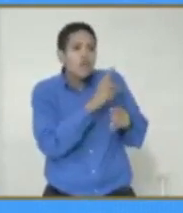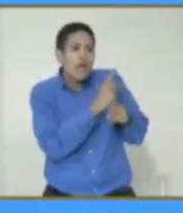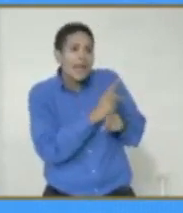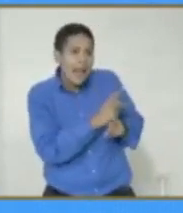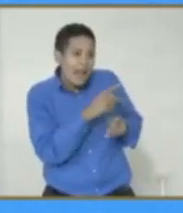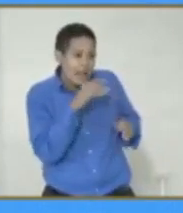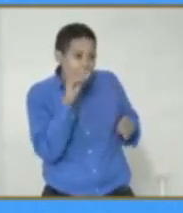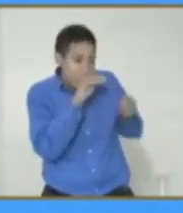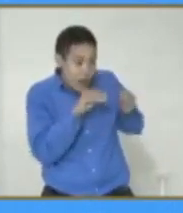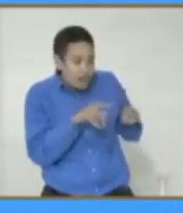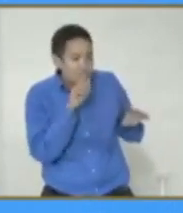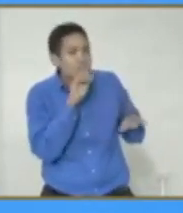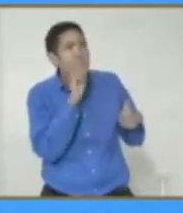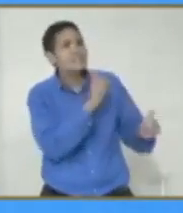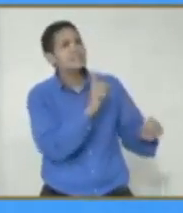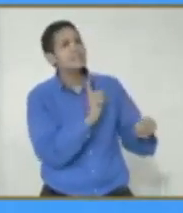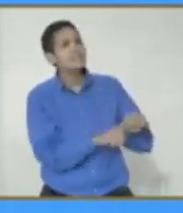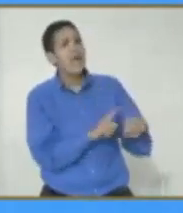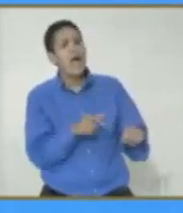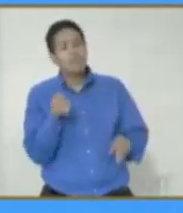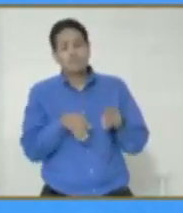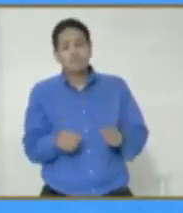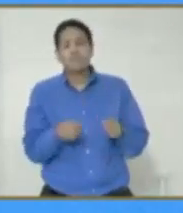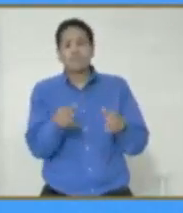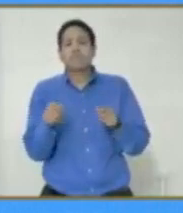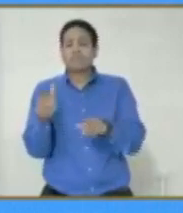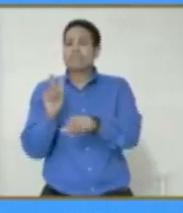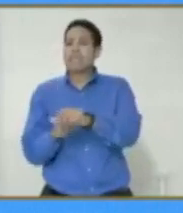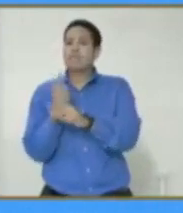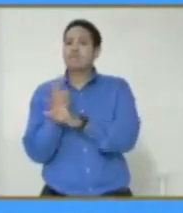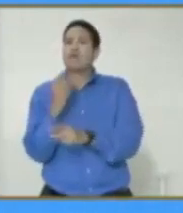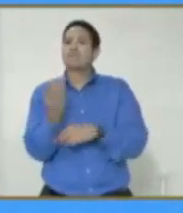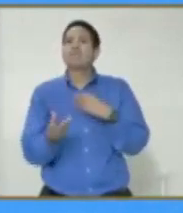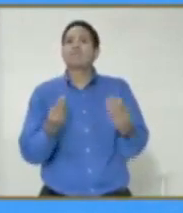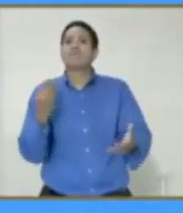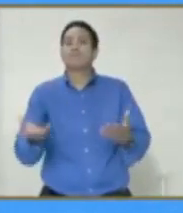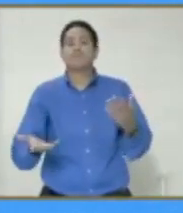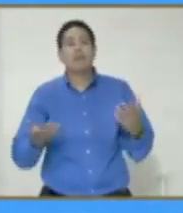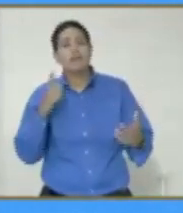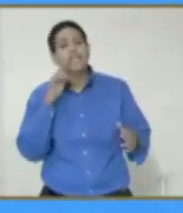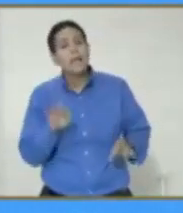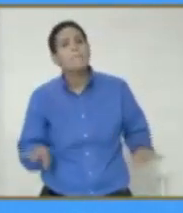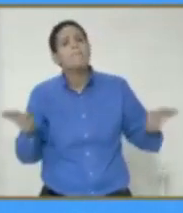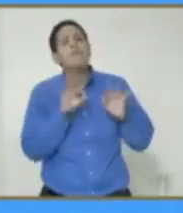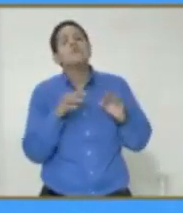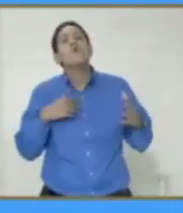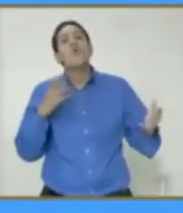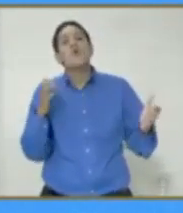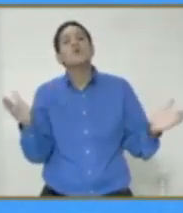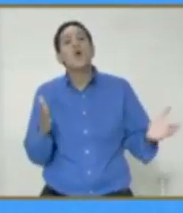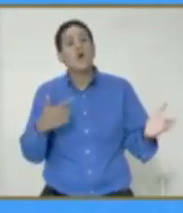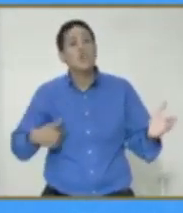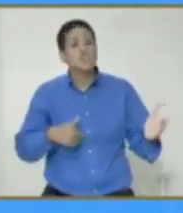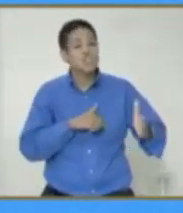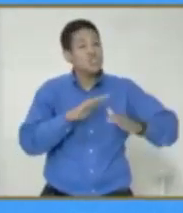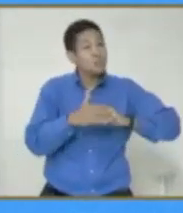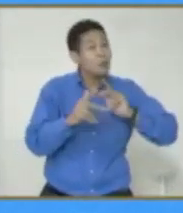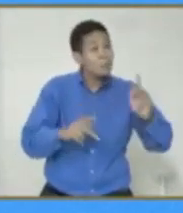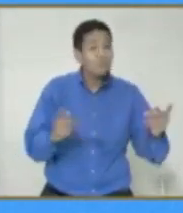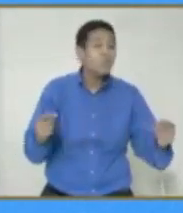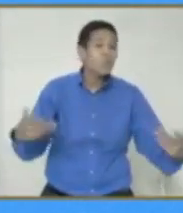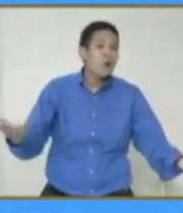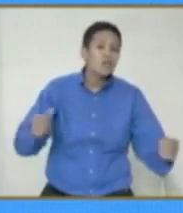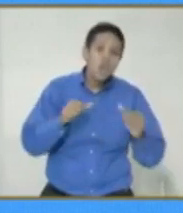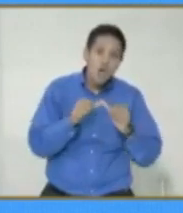were given out to them in a timely manner. And, they are very important. So I want to encourage us as Jamaicans to continue